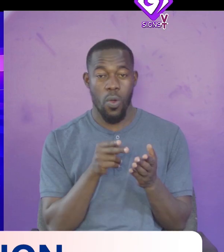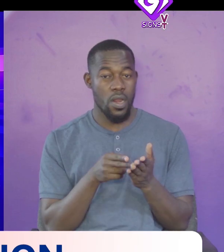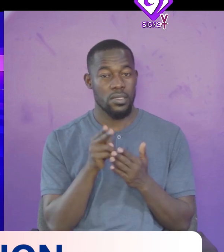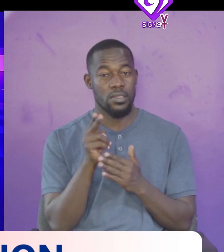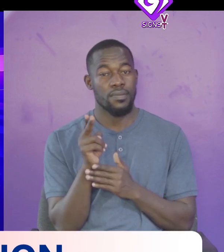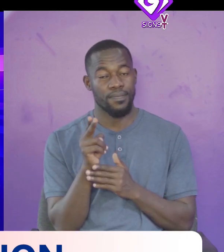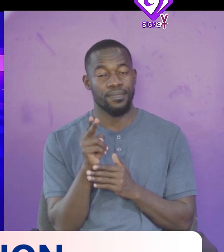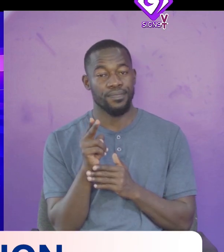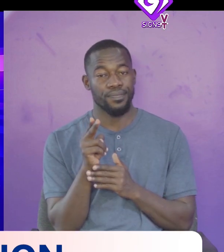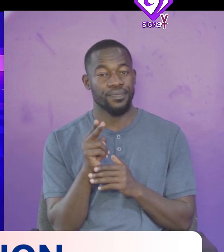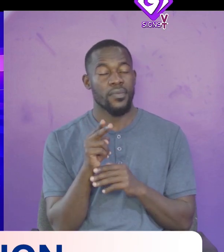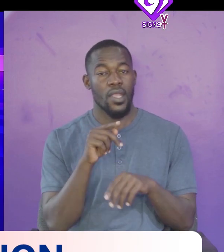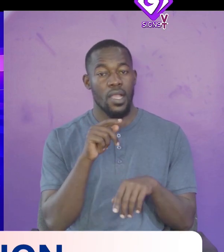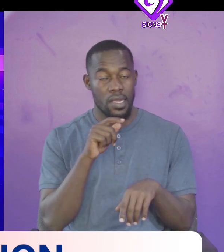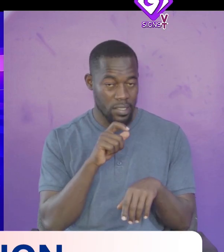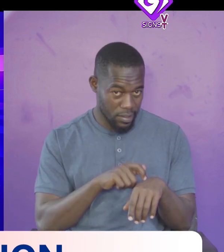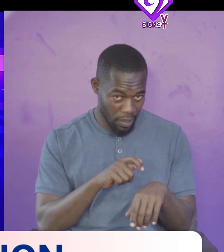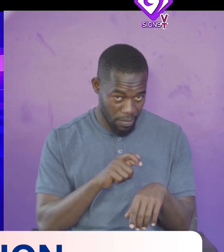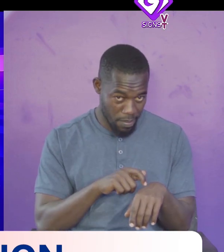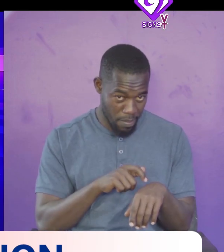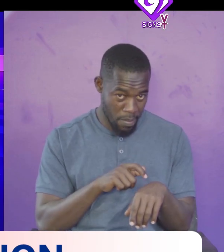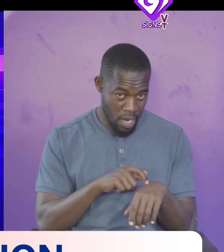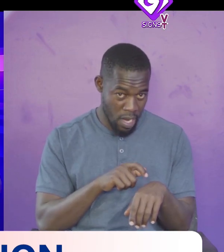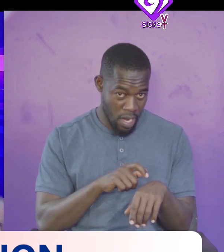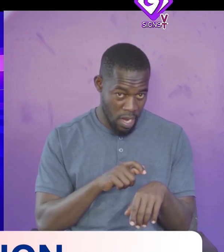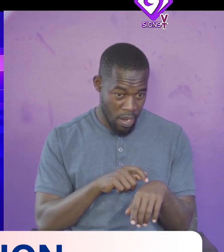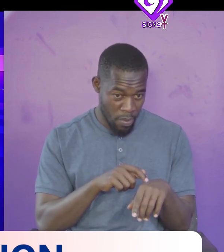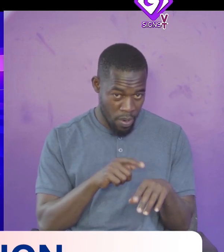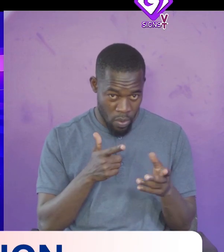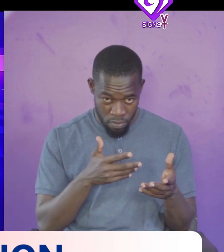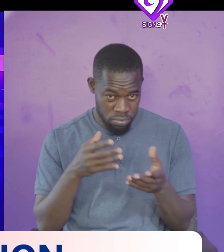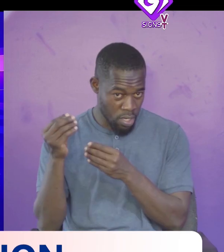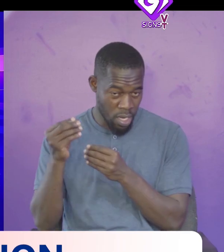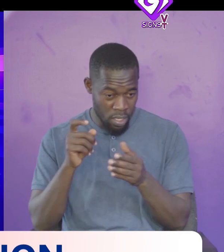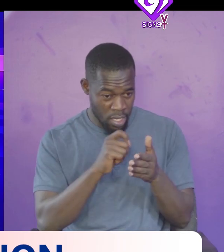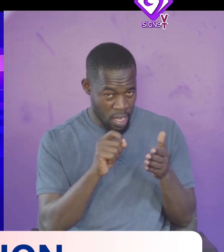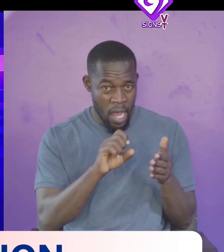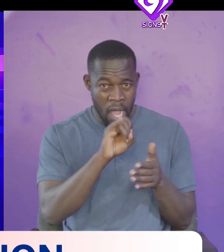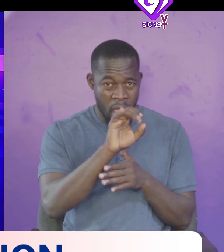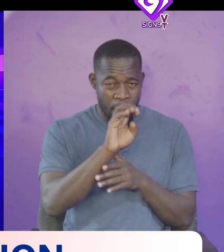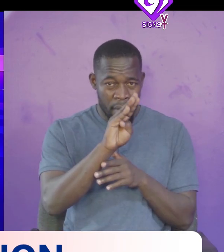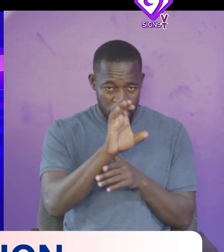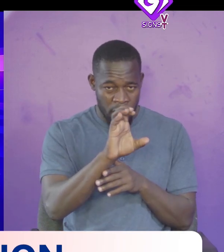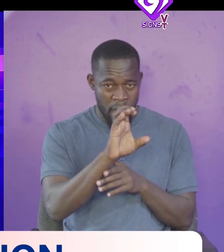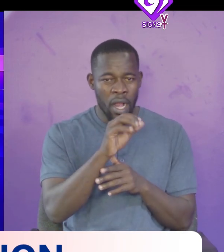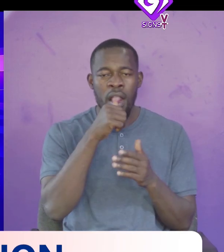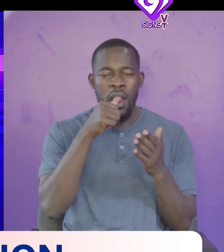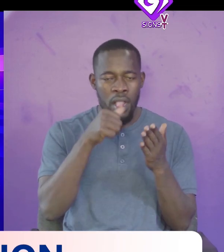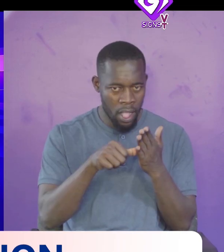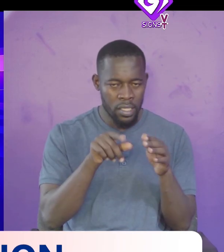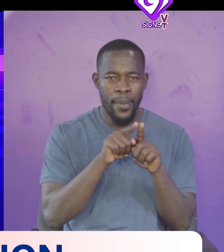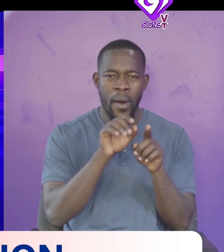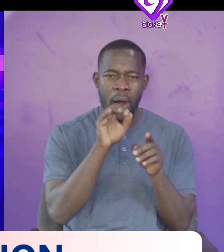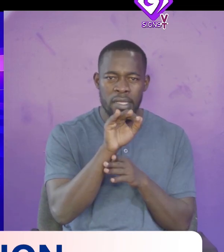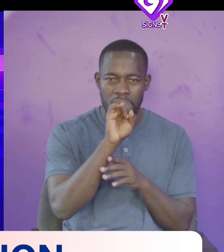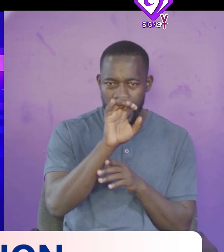we were living here, we had done a petition to IBC on the 1st of September. And we had asked them